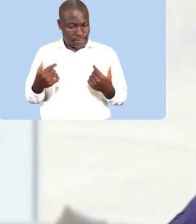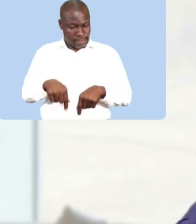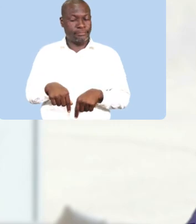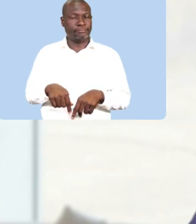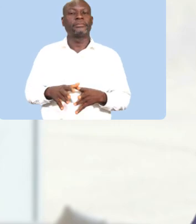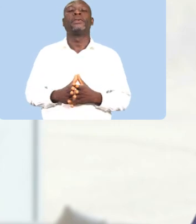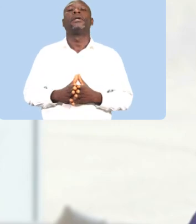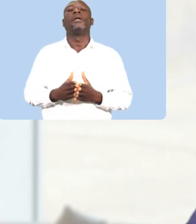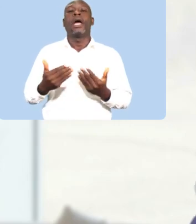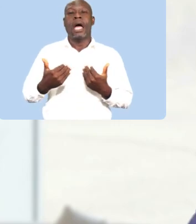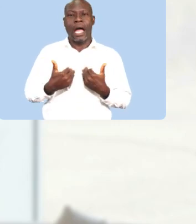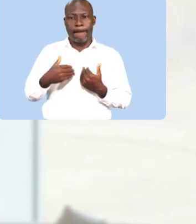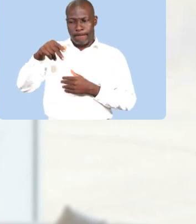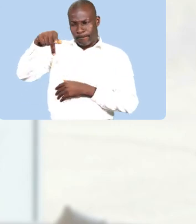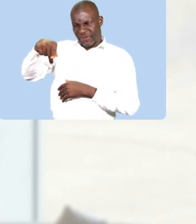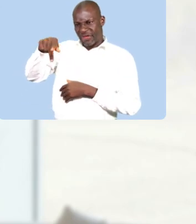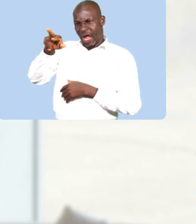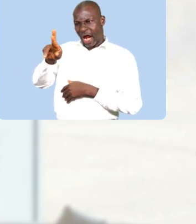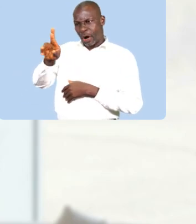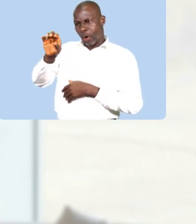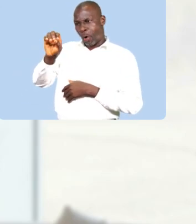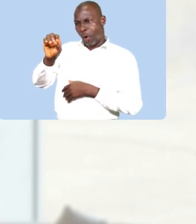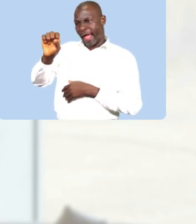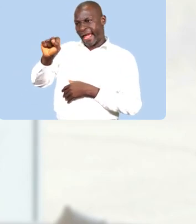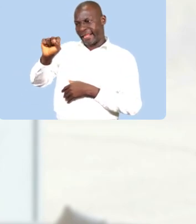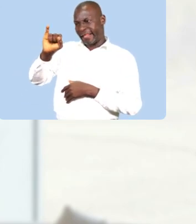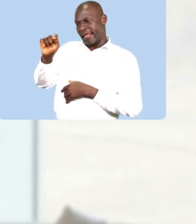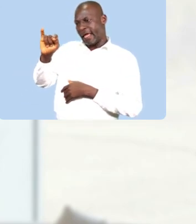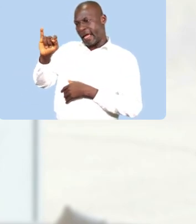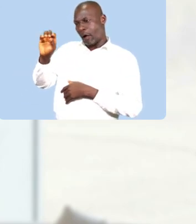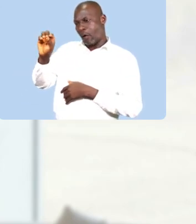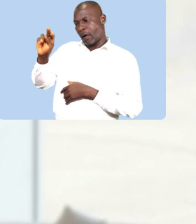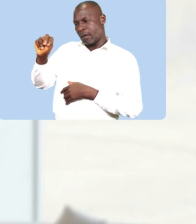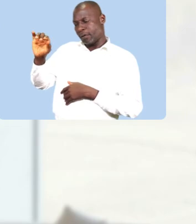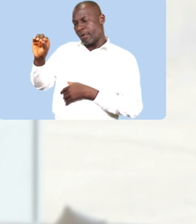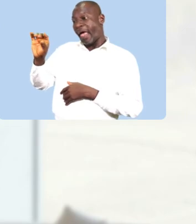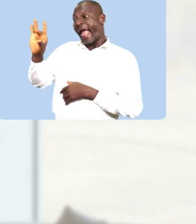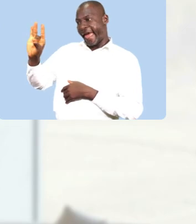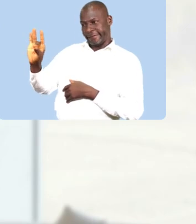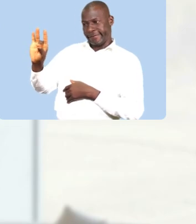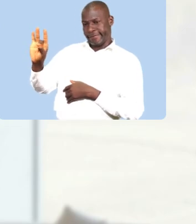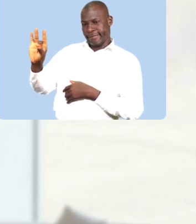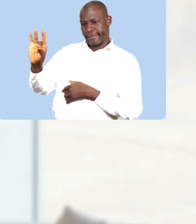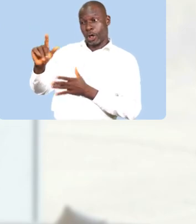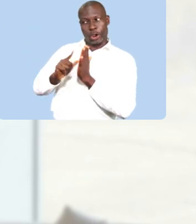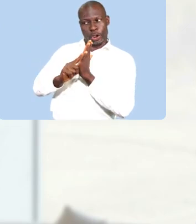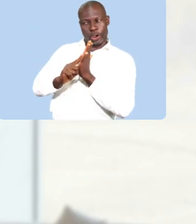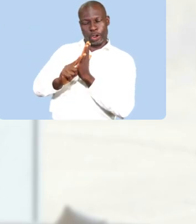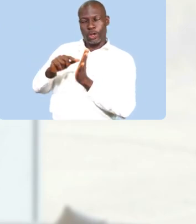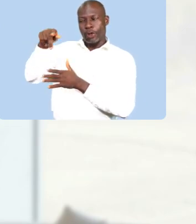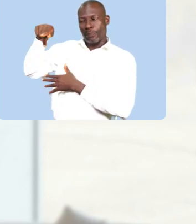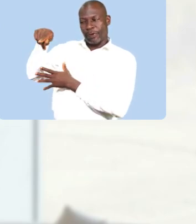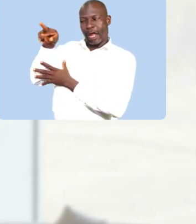fra no proposition 8 wa o pon betumi Google no ahwe proposition 8 e wo Google